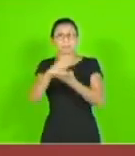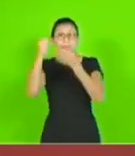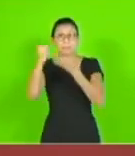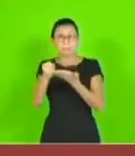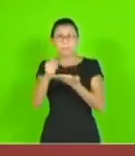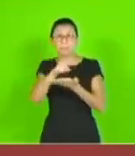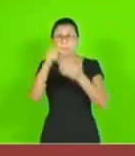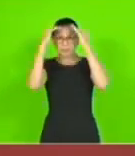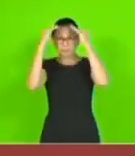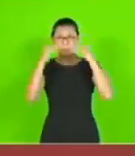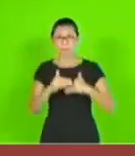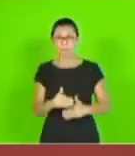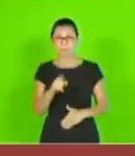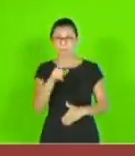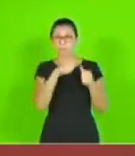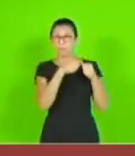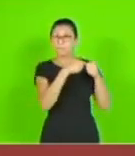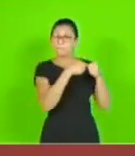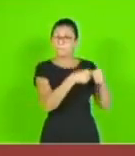it.